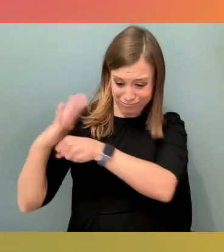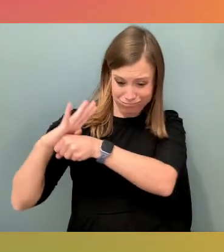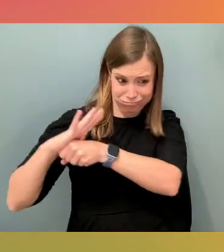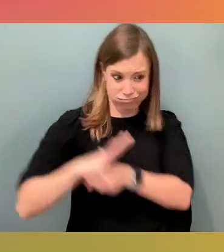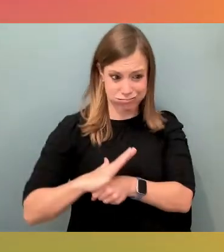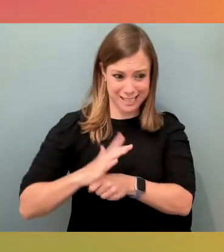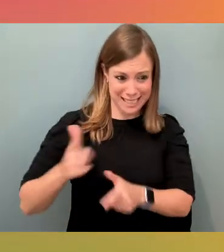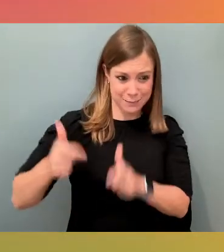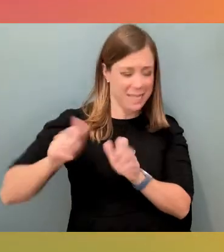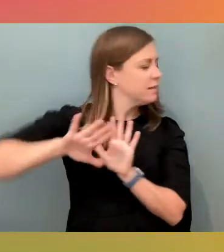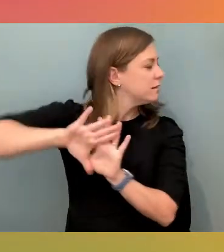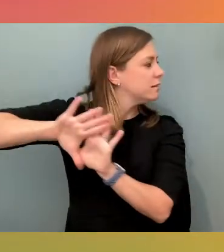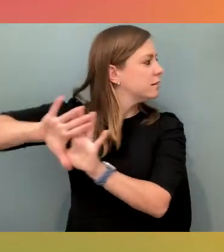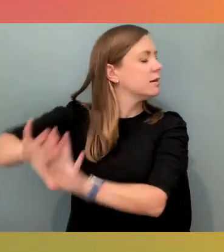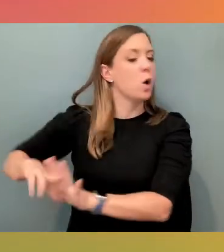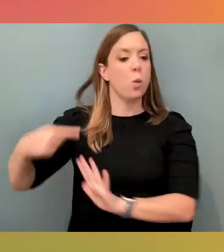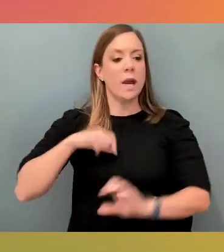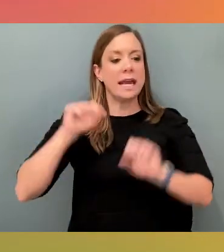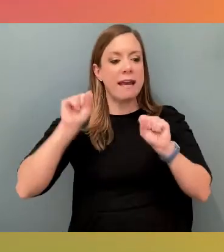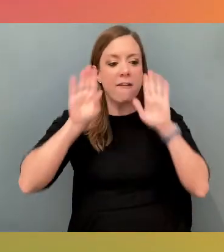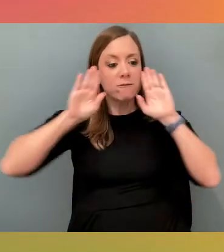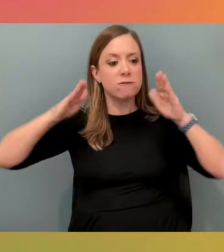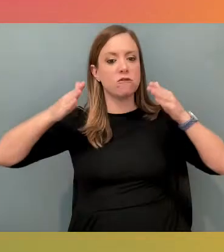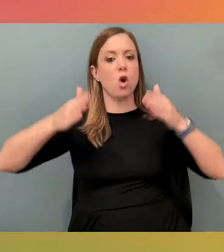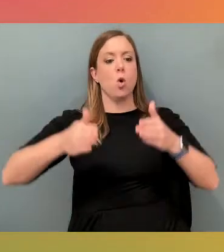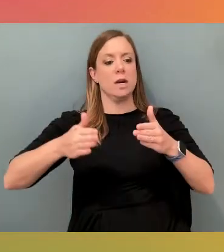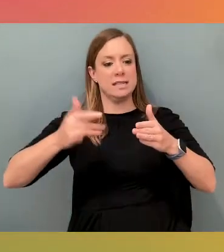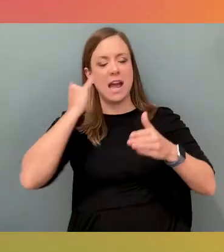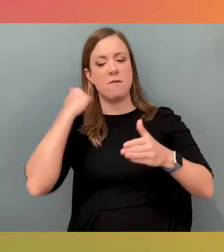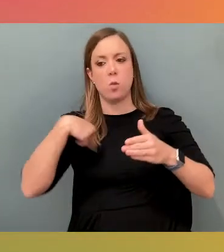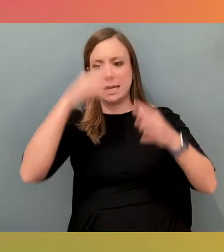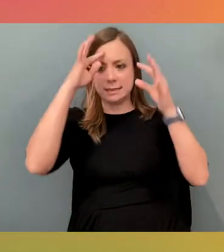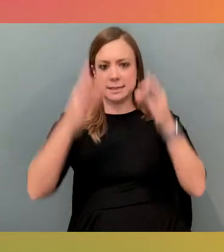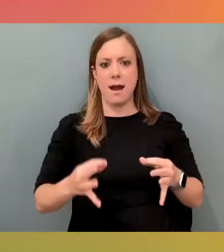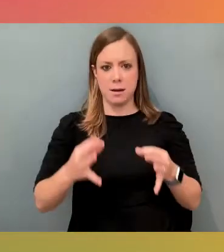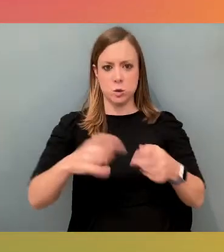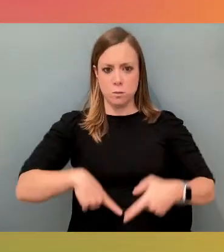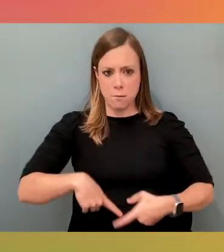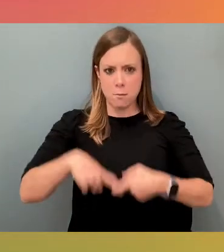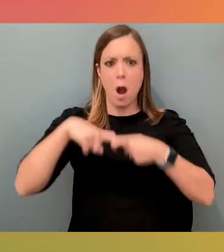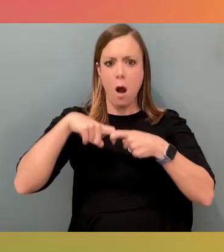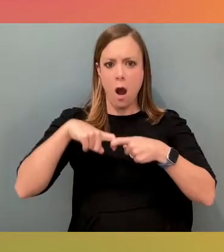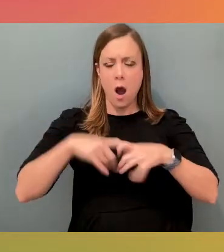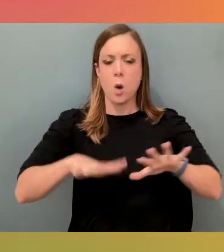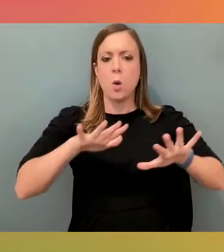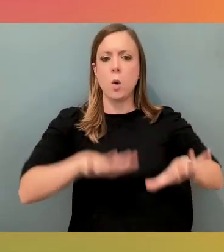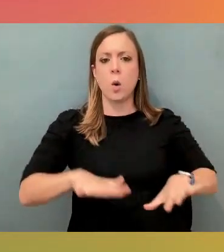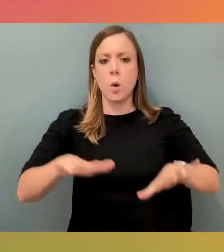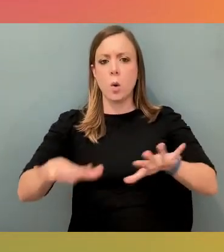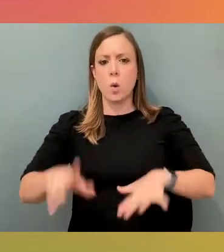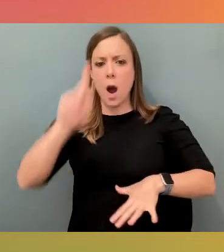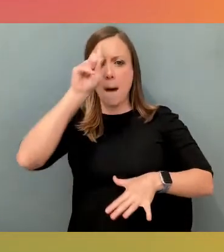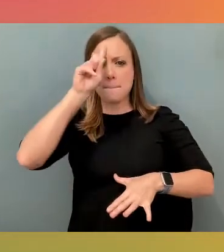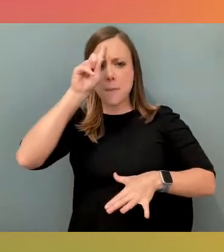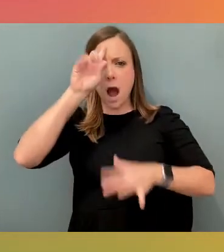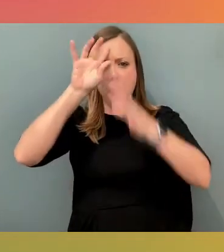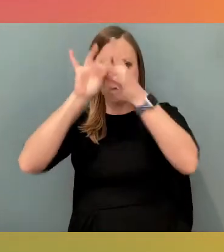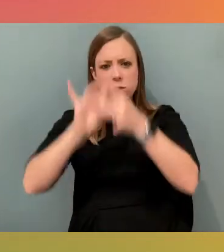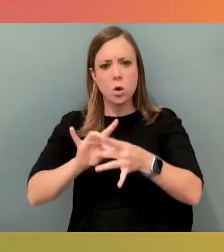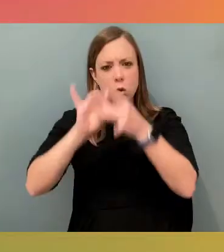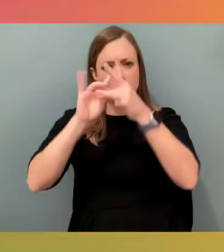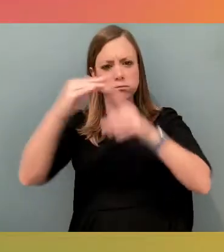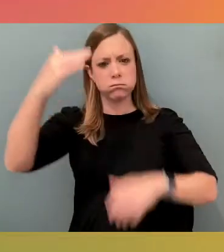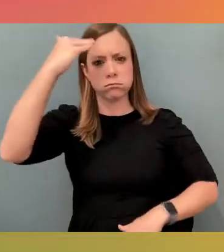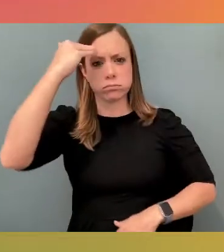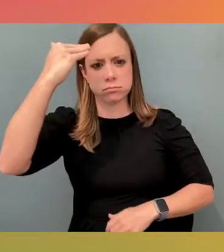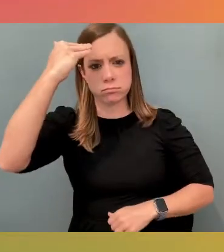really focus better and be more productive if we take the pause, slow down, and we're more mindful and focused. Yes, absolutely. Was